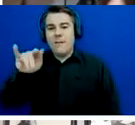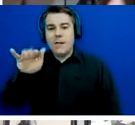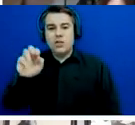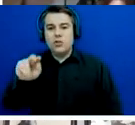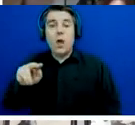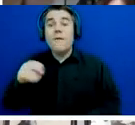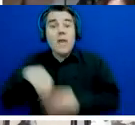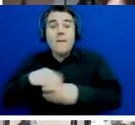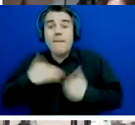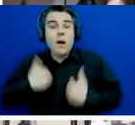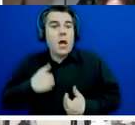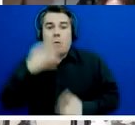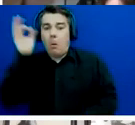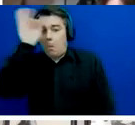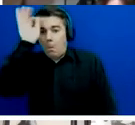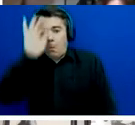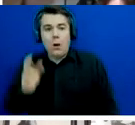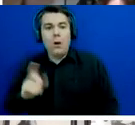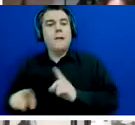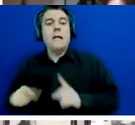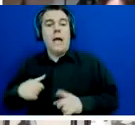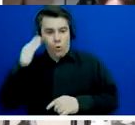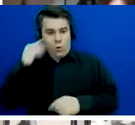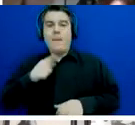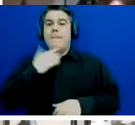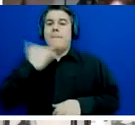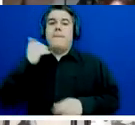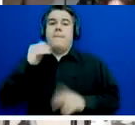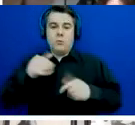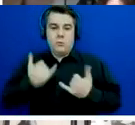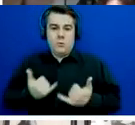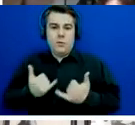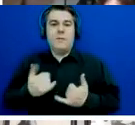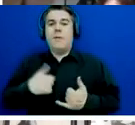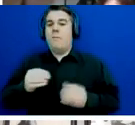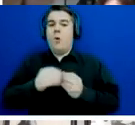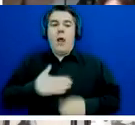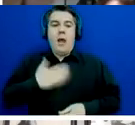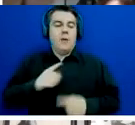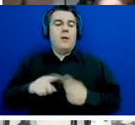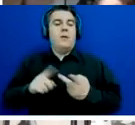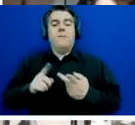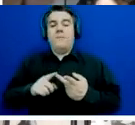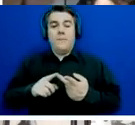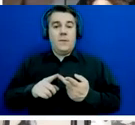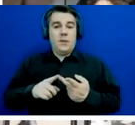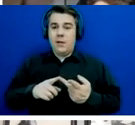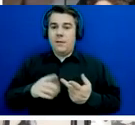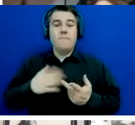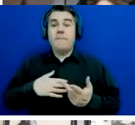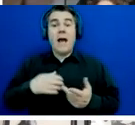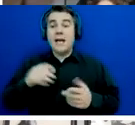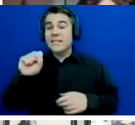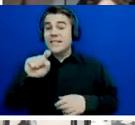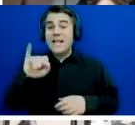idea. But I know that I'm a better person today. I am a happier person. I have retired my styling career, which I love